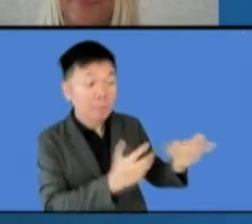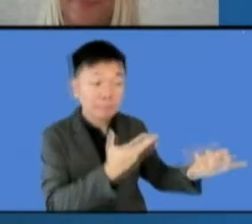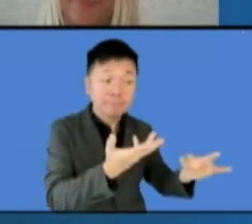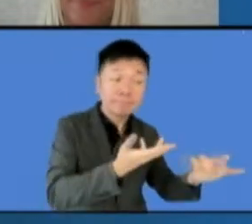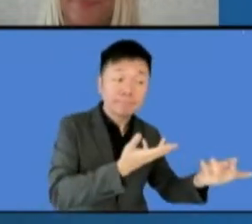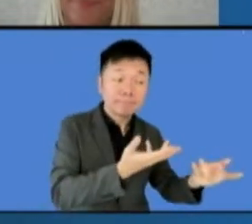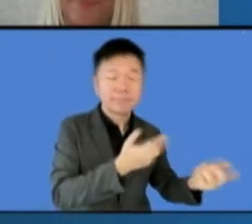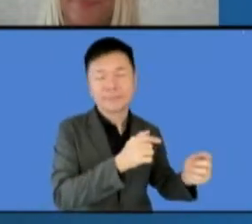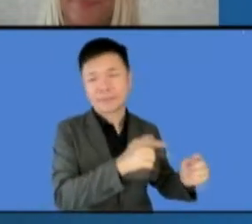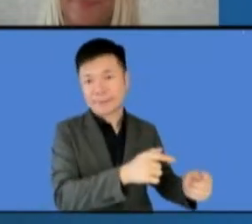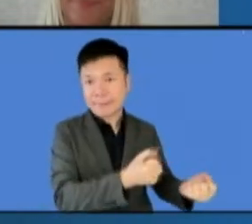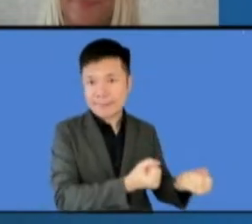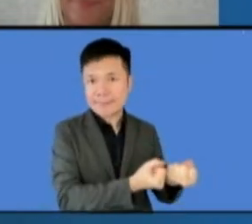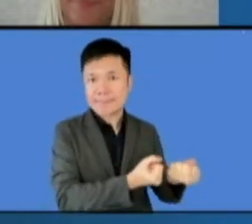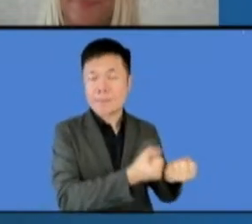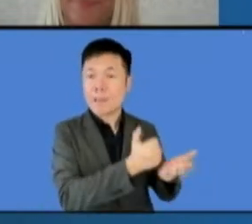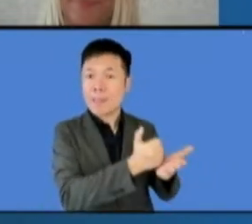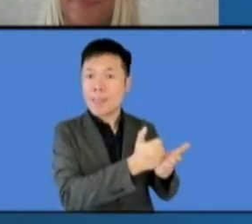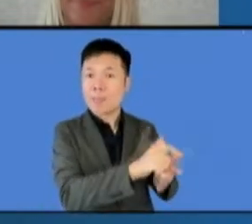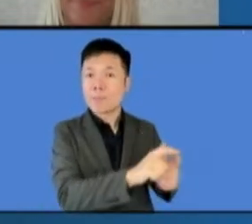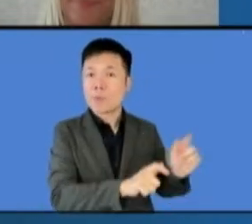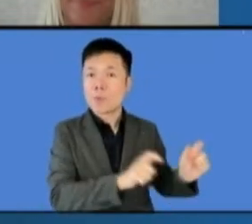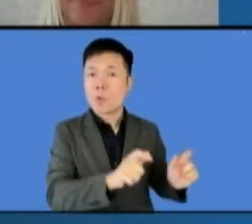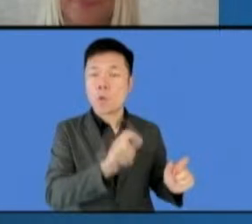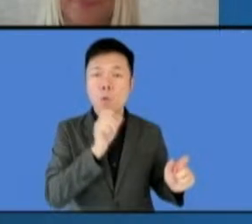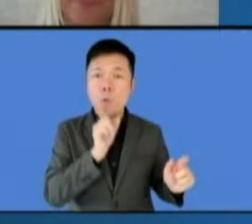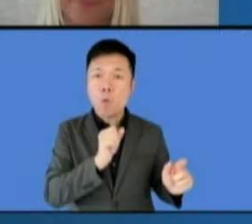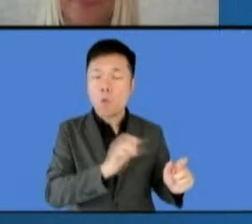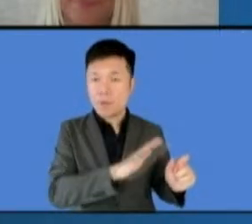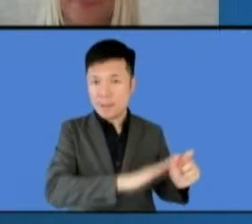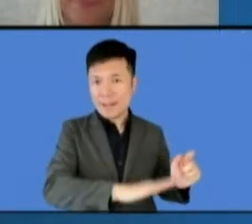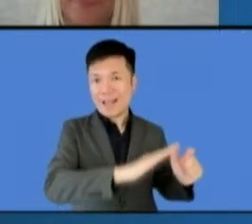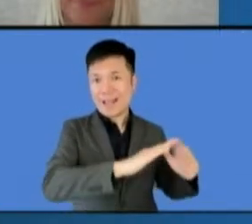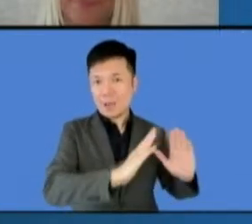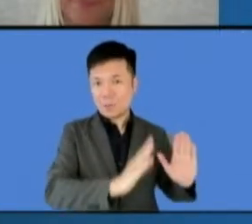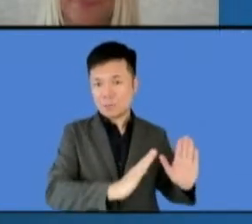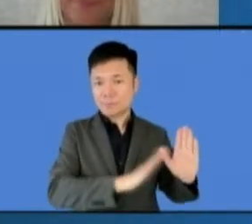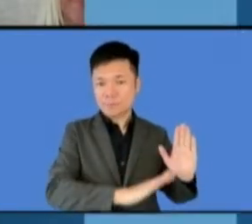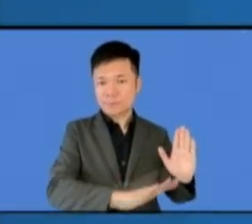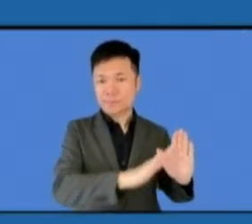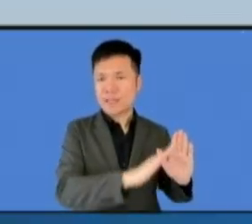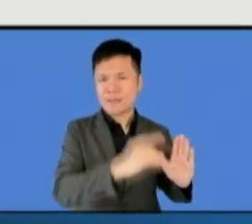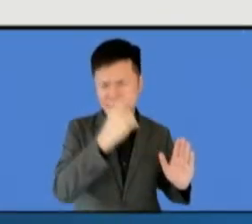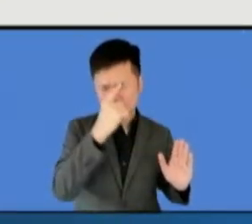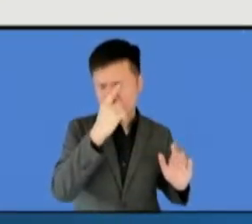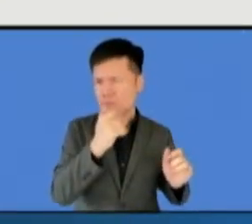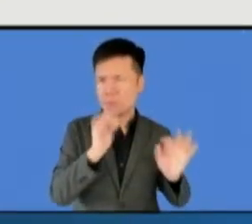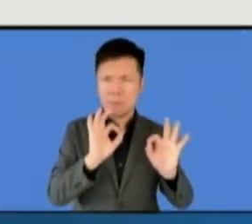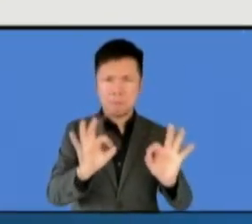need help in their own community. I think this is the way out.